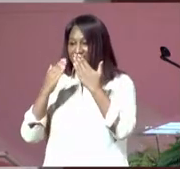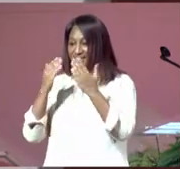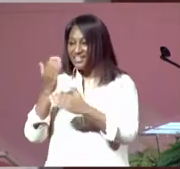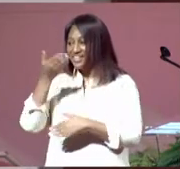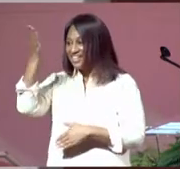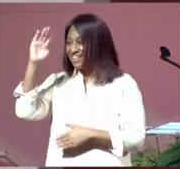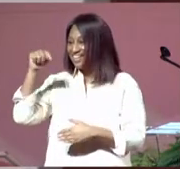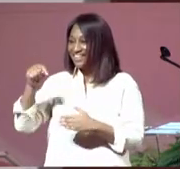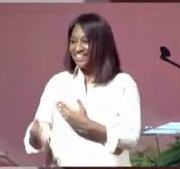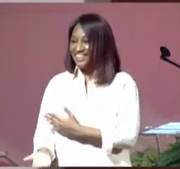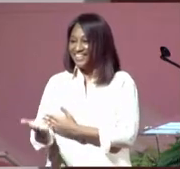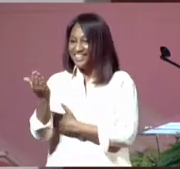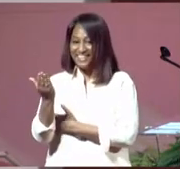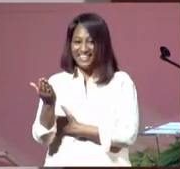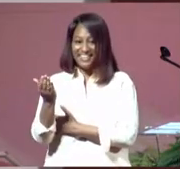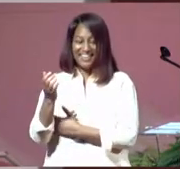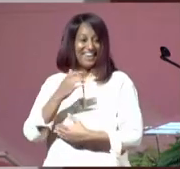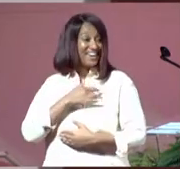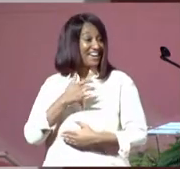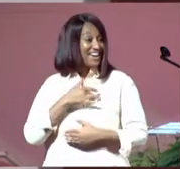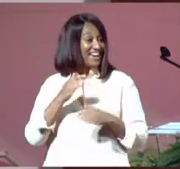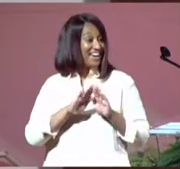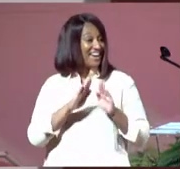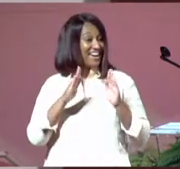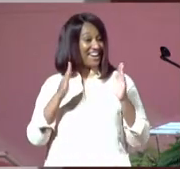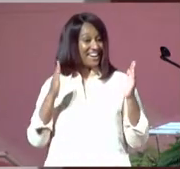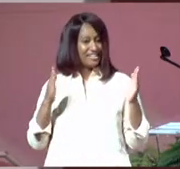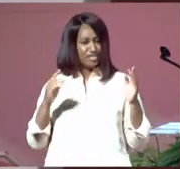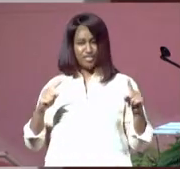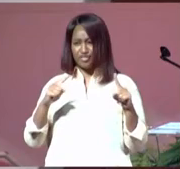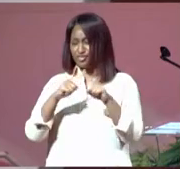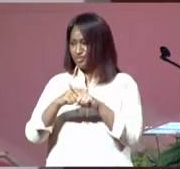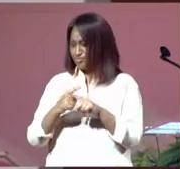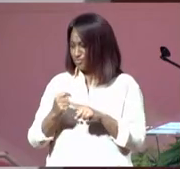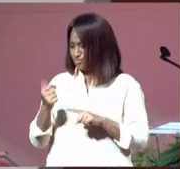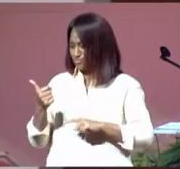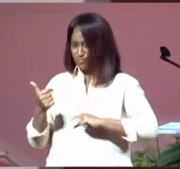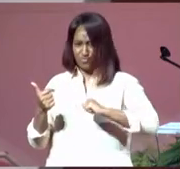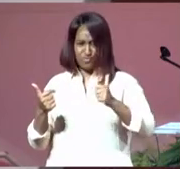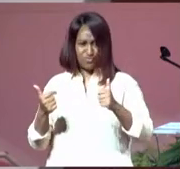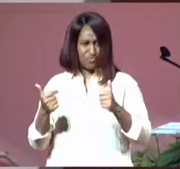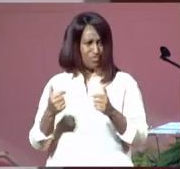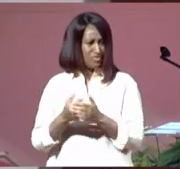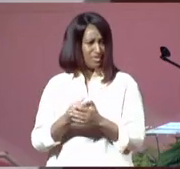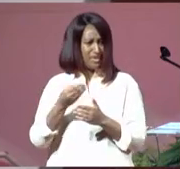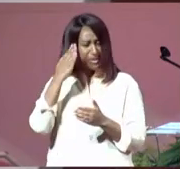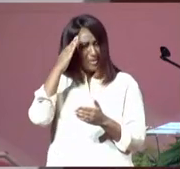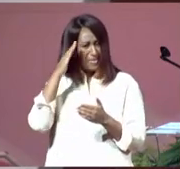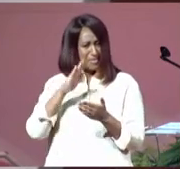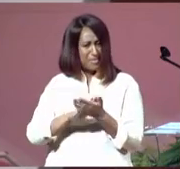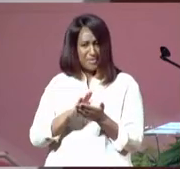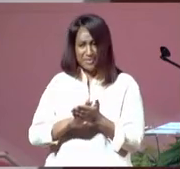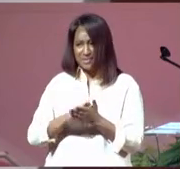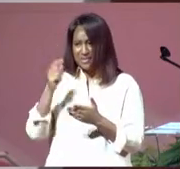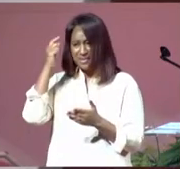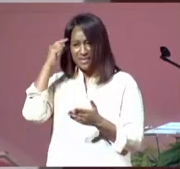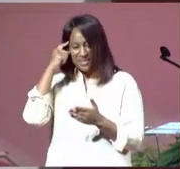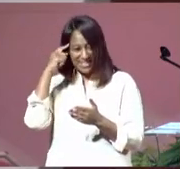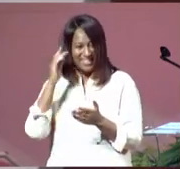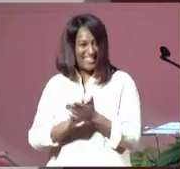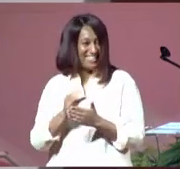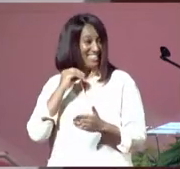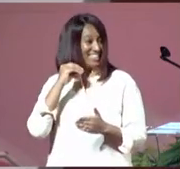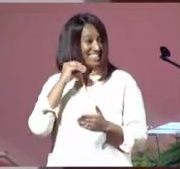this morning. So our hearts is open to you. Remove any distractions. Remove any negative thoughts. Remove any lies.